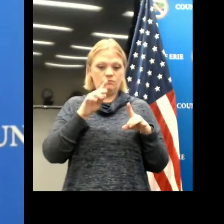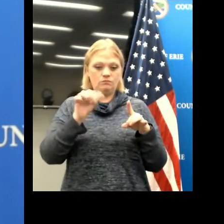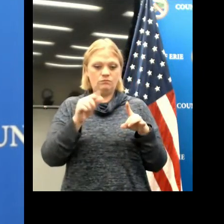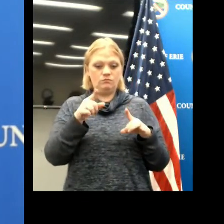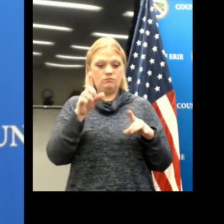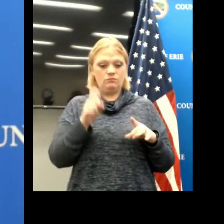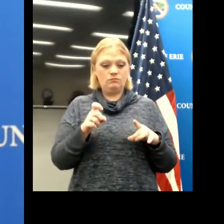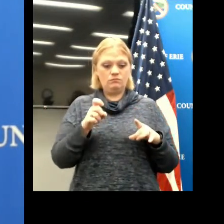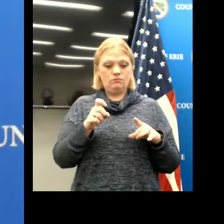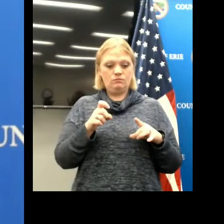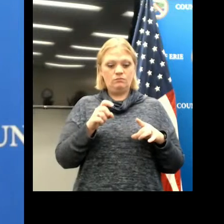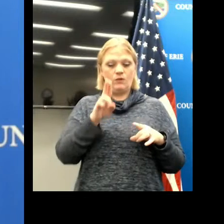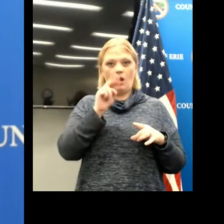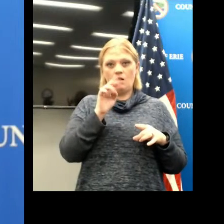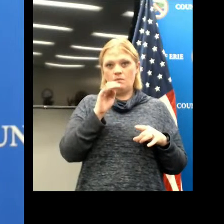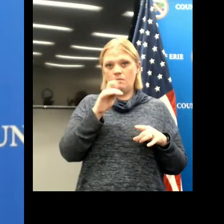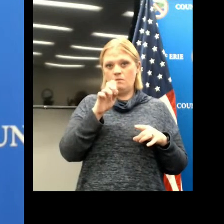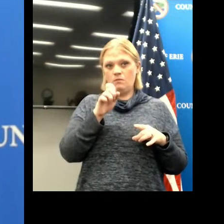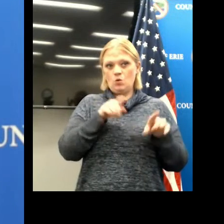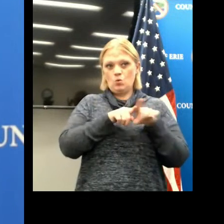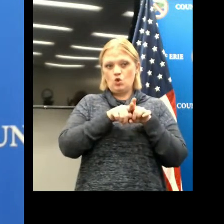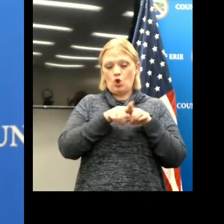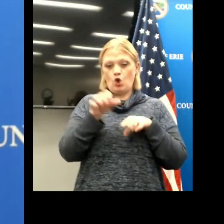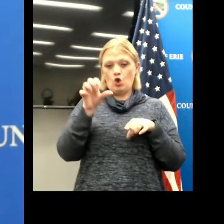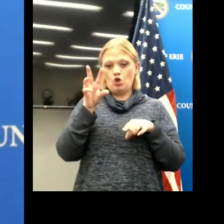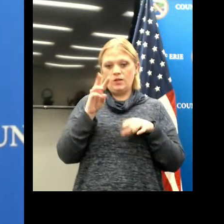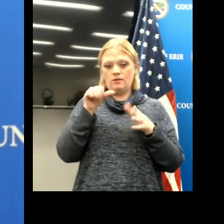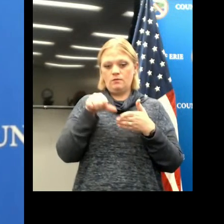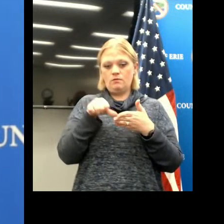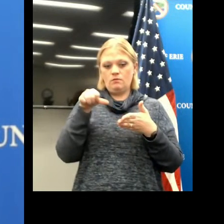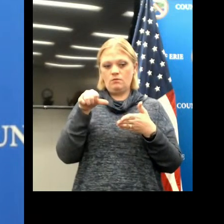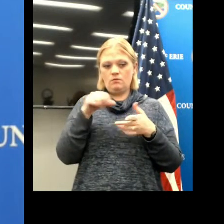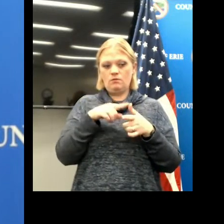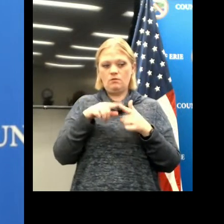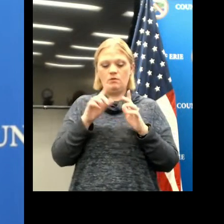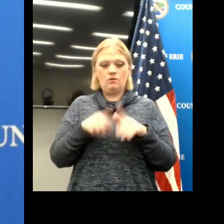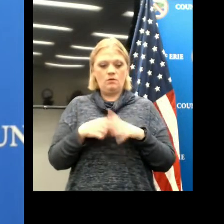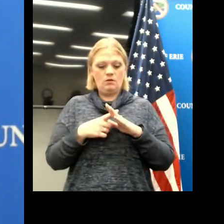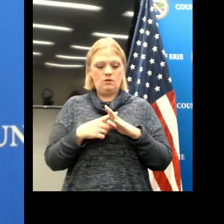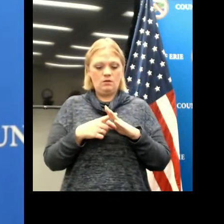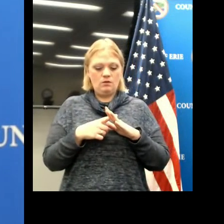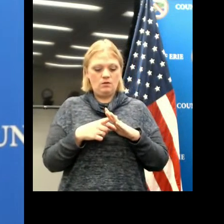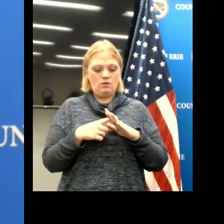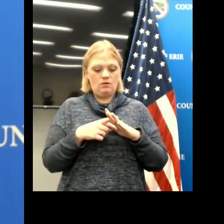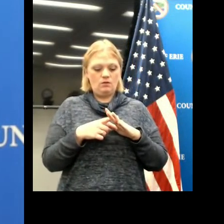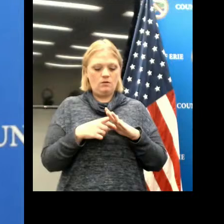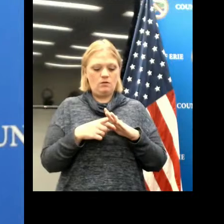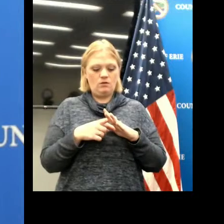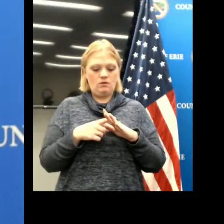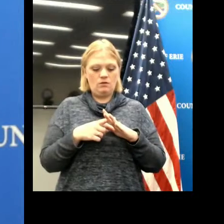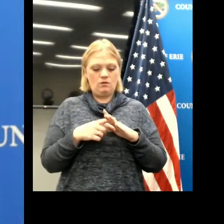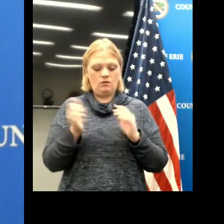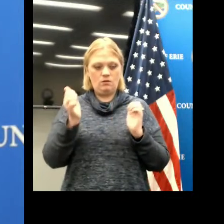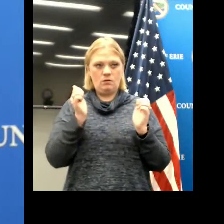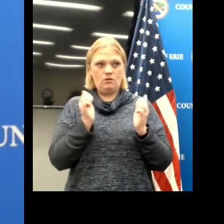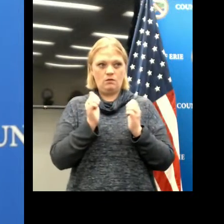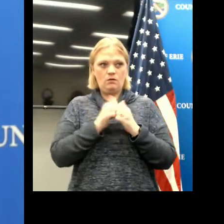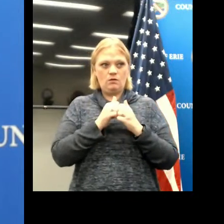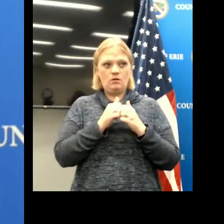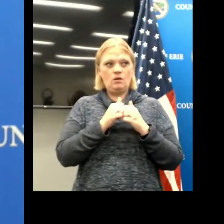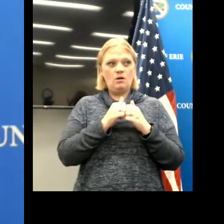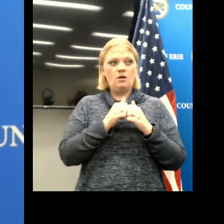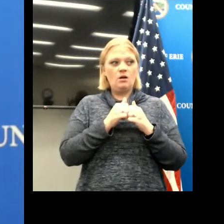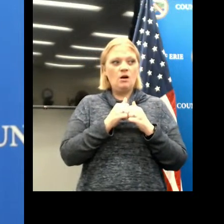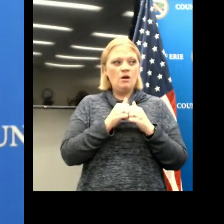to unmute your phone, which is *6. And we started, I think, with the A's the